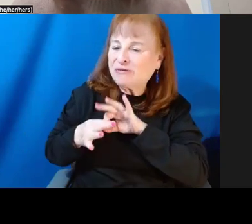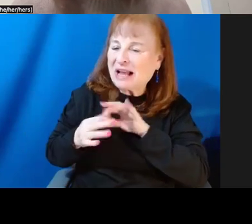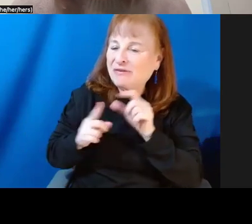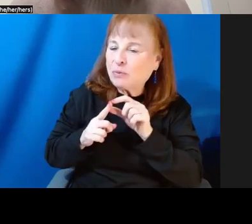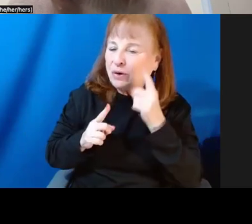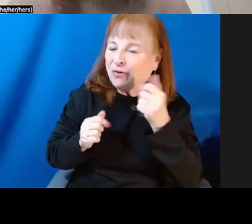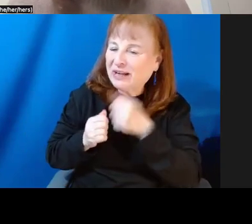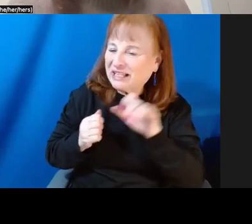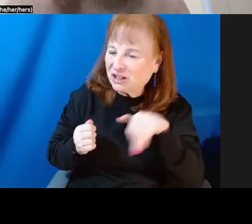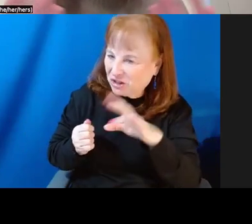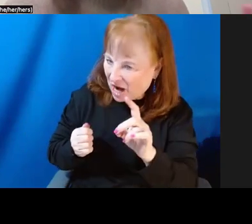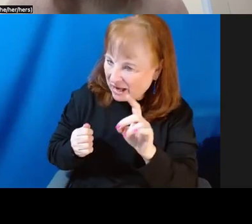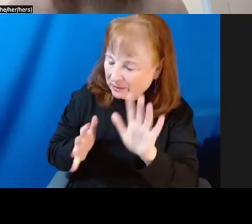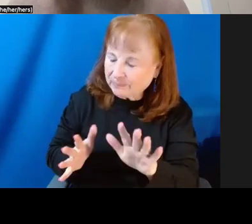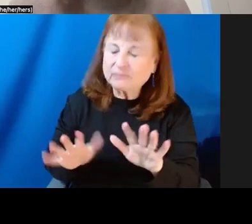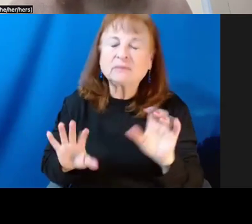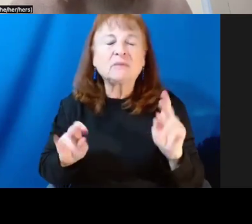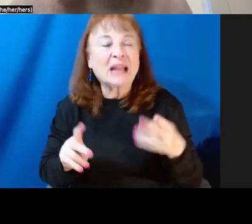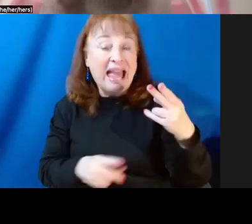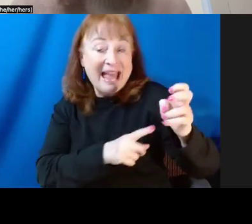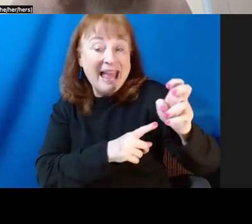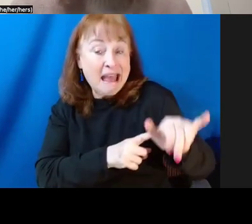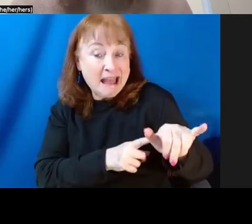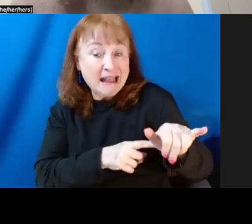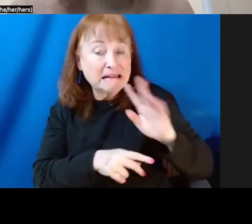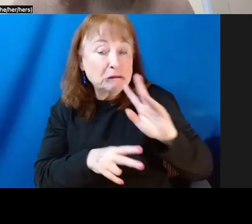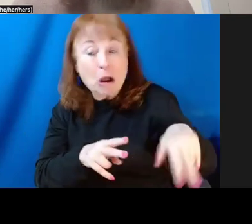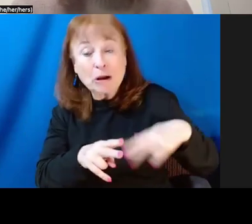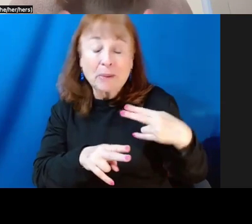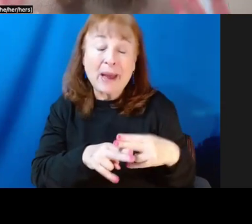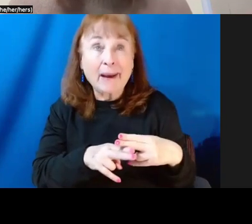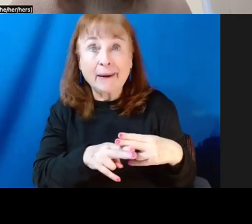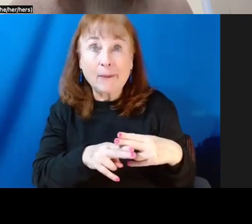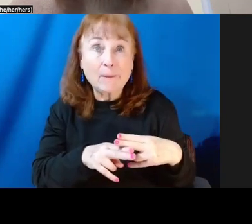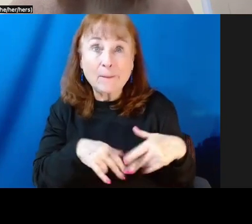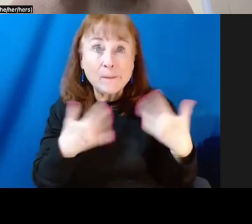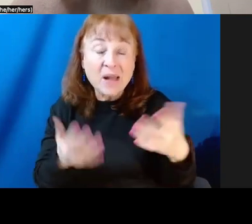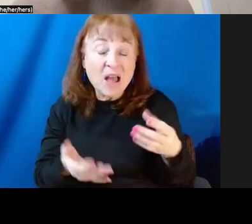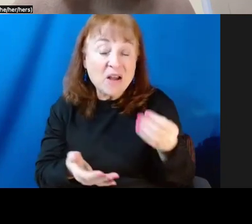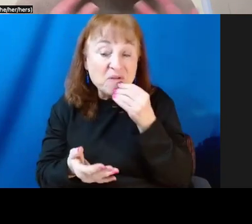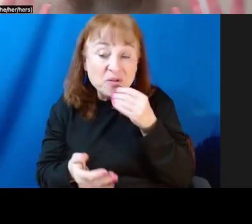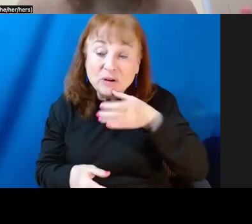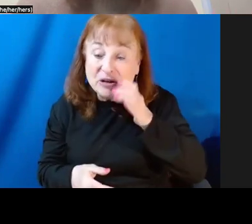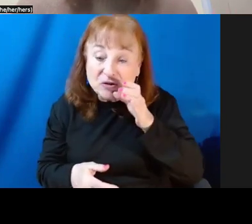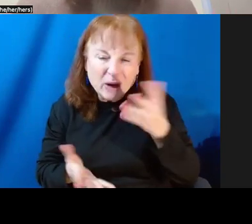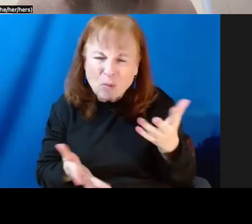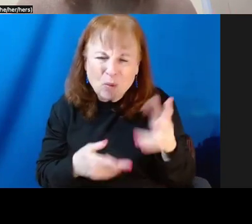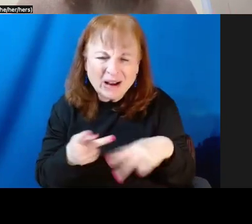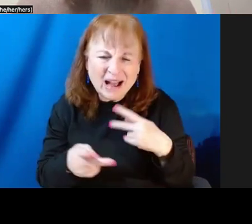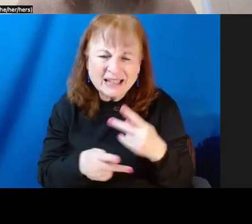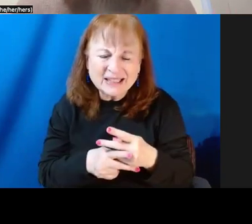child. So, okay, hey, let's talk about food and drink. What are the types